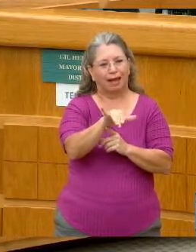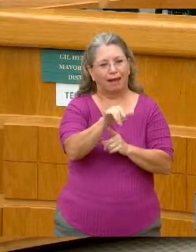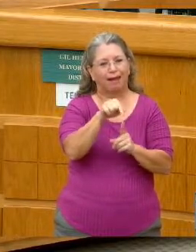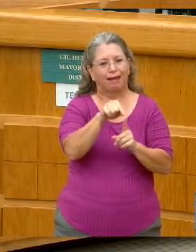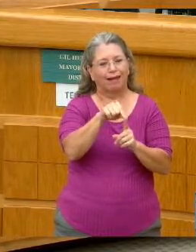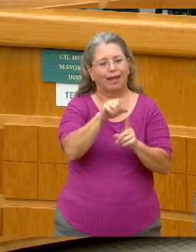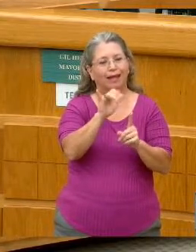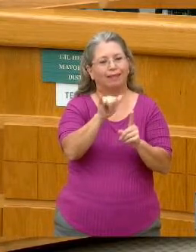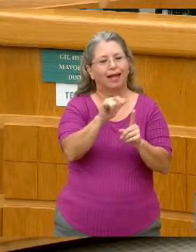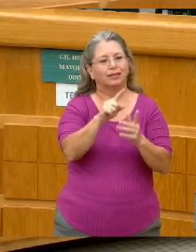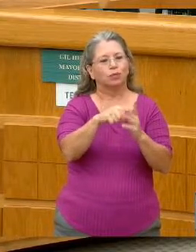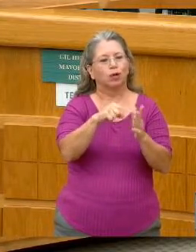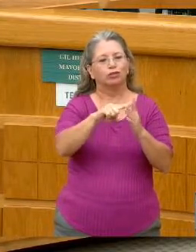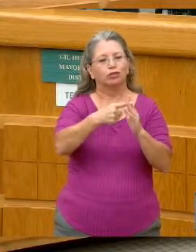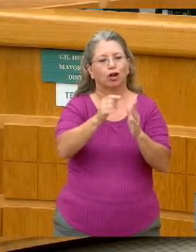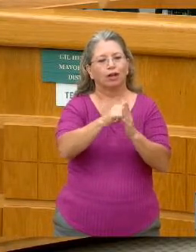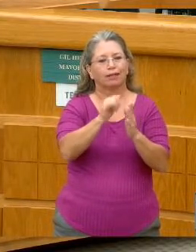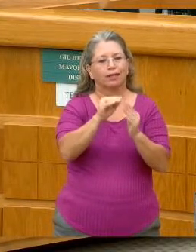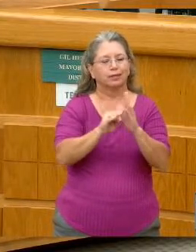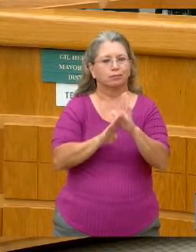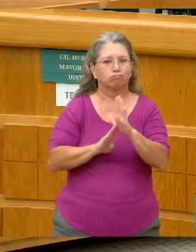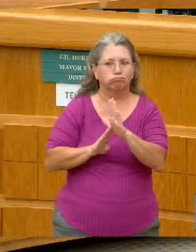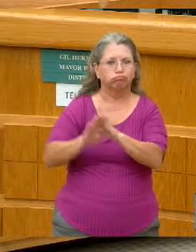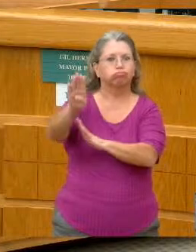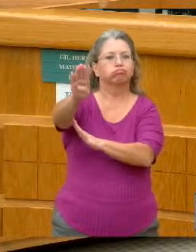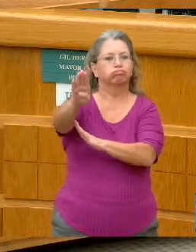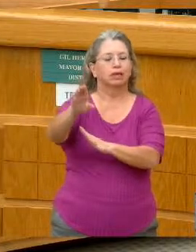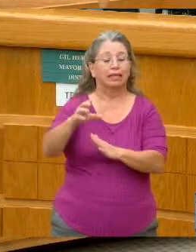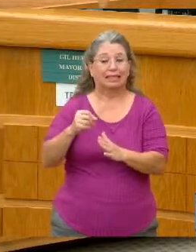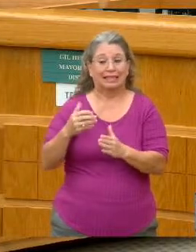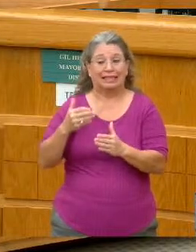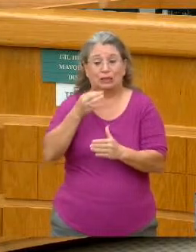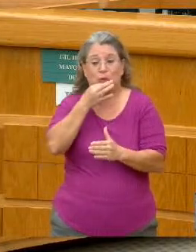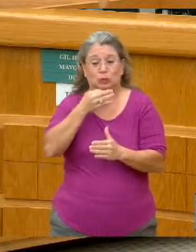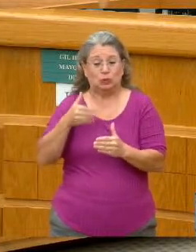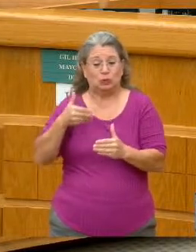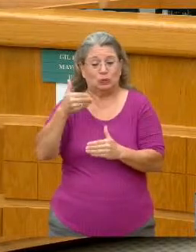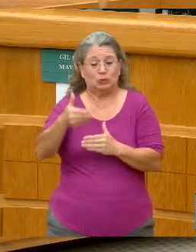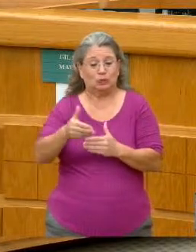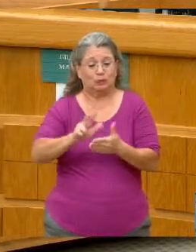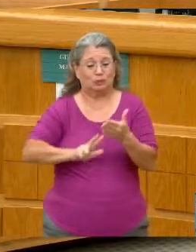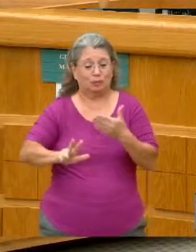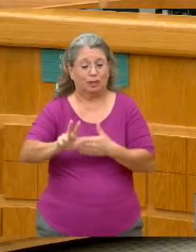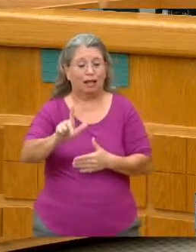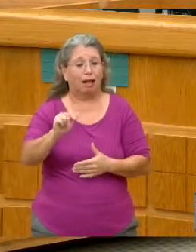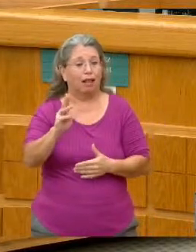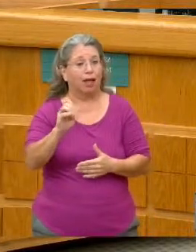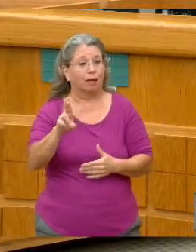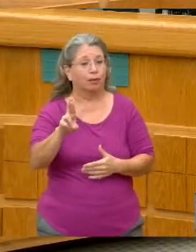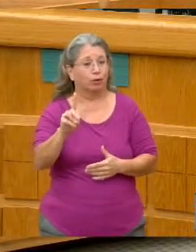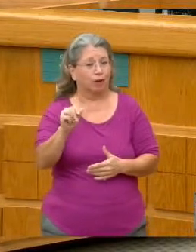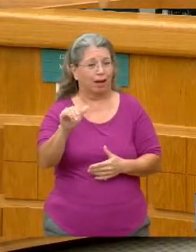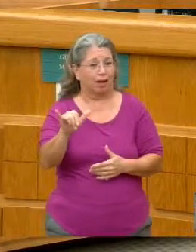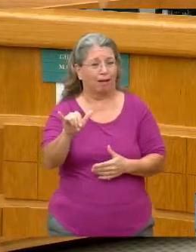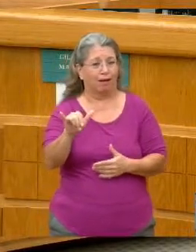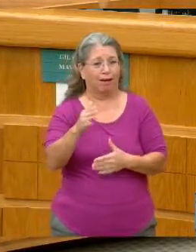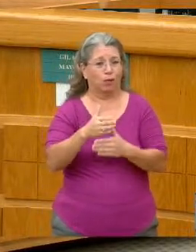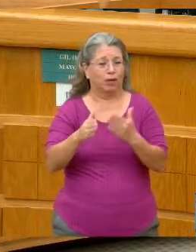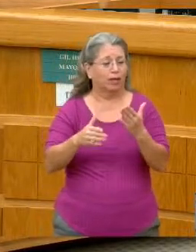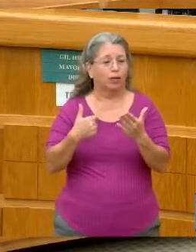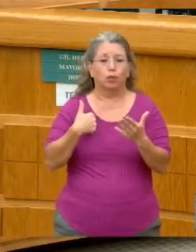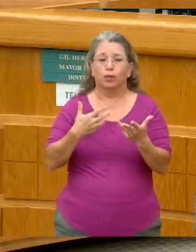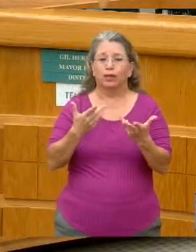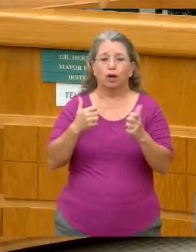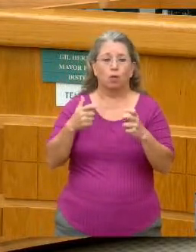up in 3 weeks from now. So that's the next thing that we have to look forward to. And we don't want to party like